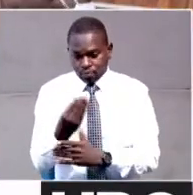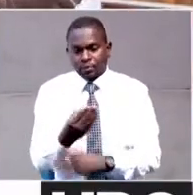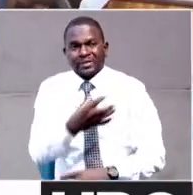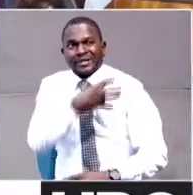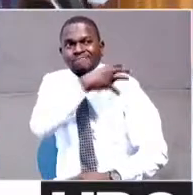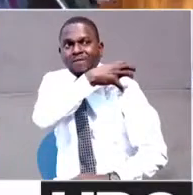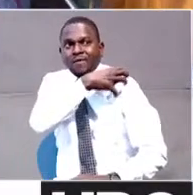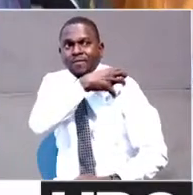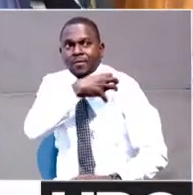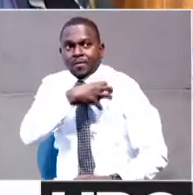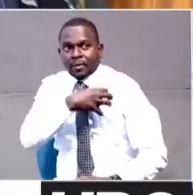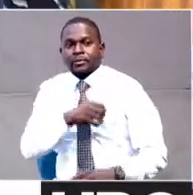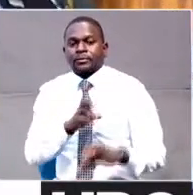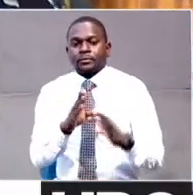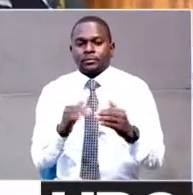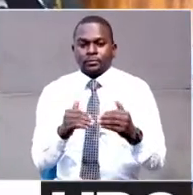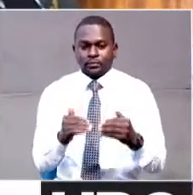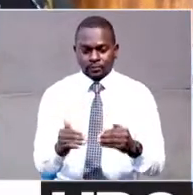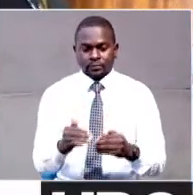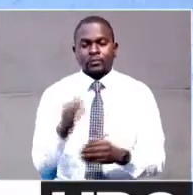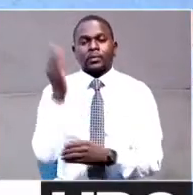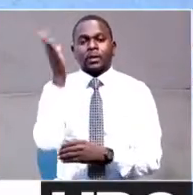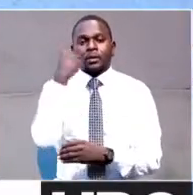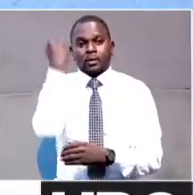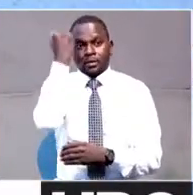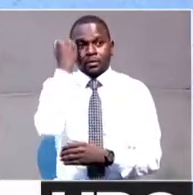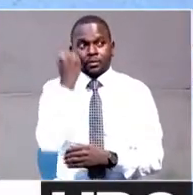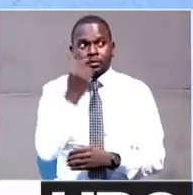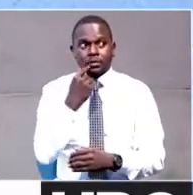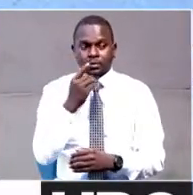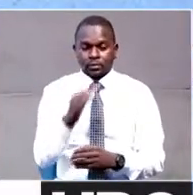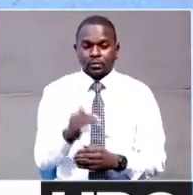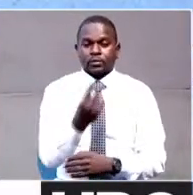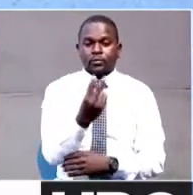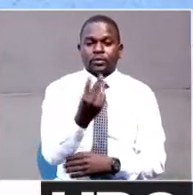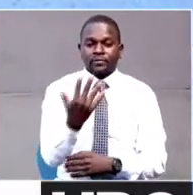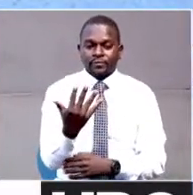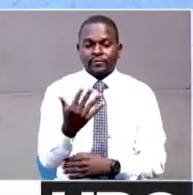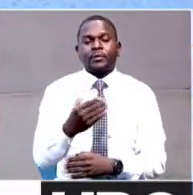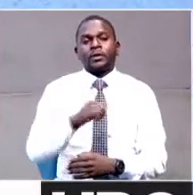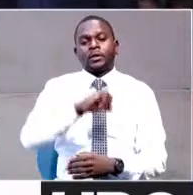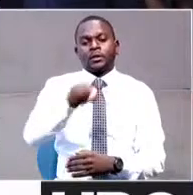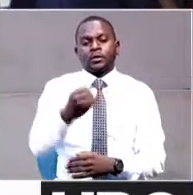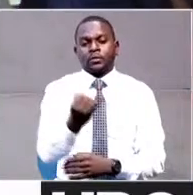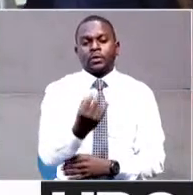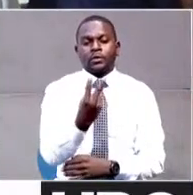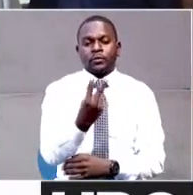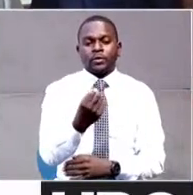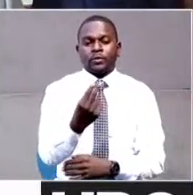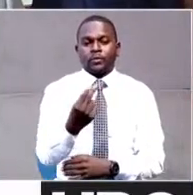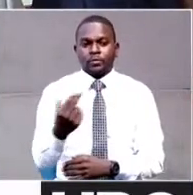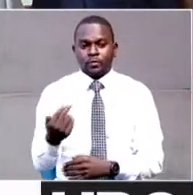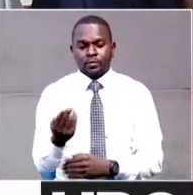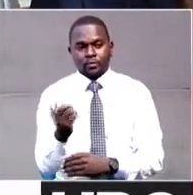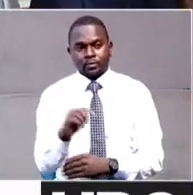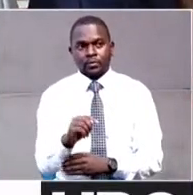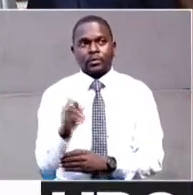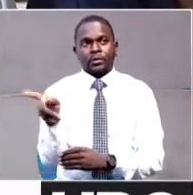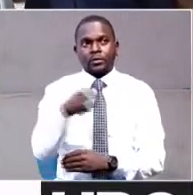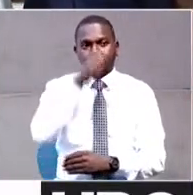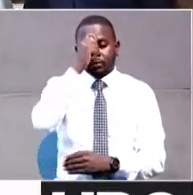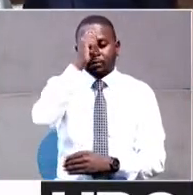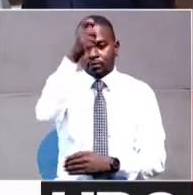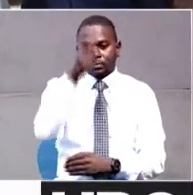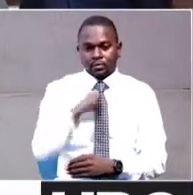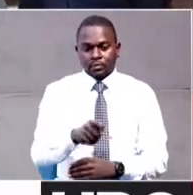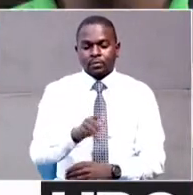scars. The presiding magistrate, Douglas Singiza, set 25th January 2022 as the day for the delivering of his ruling